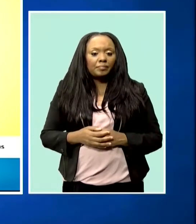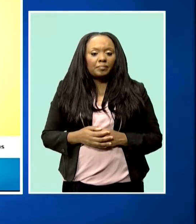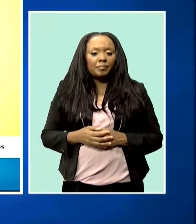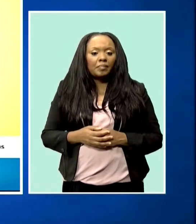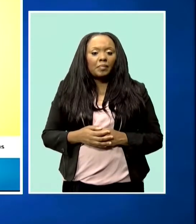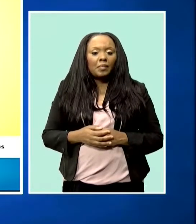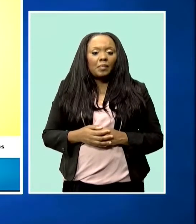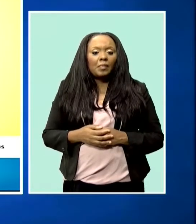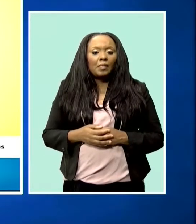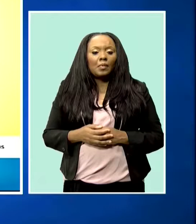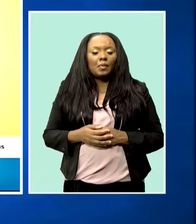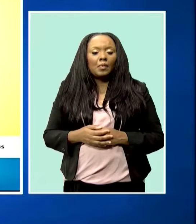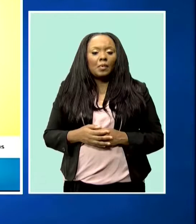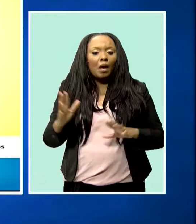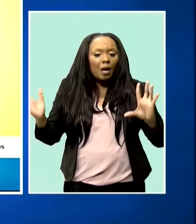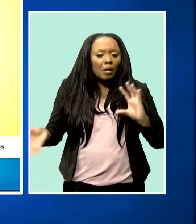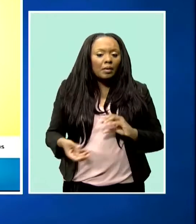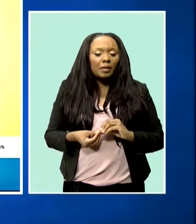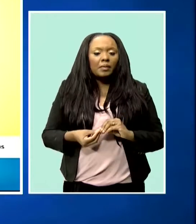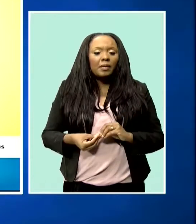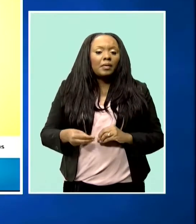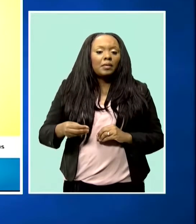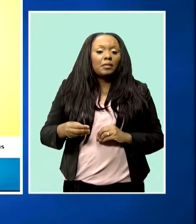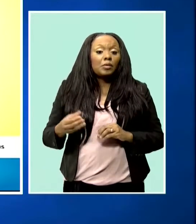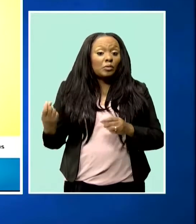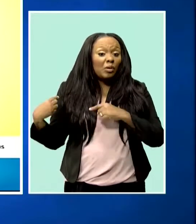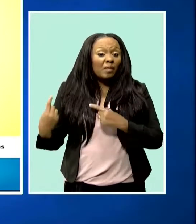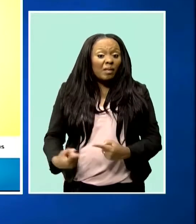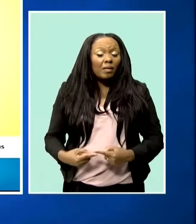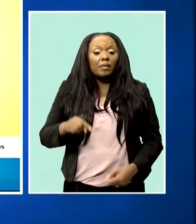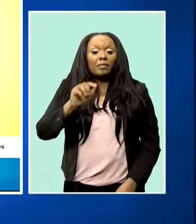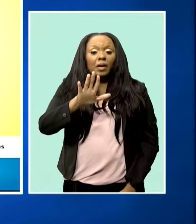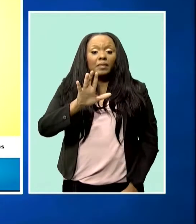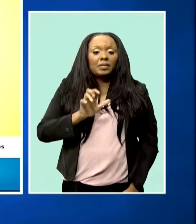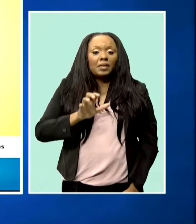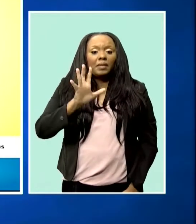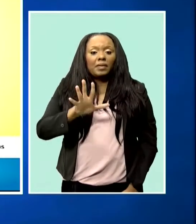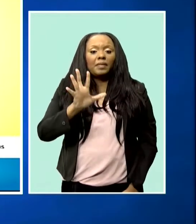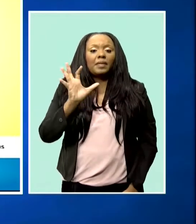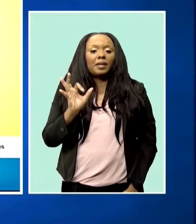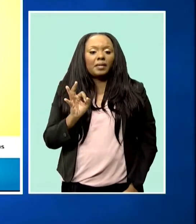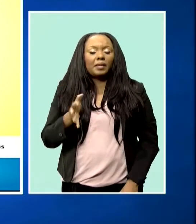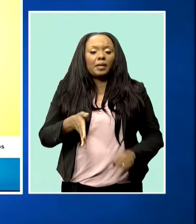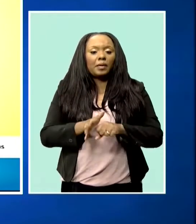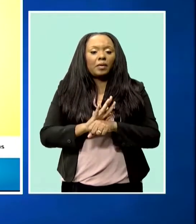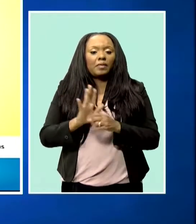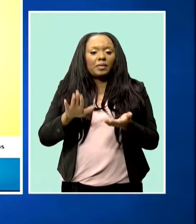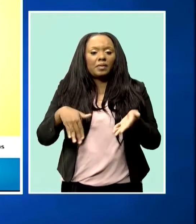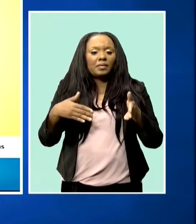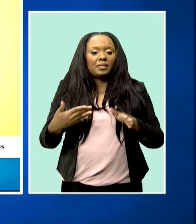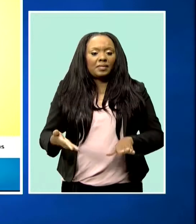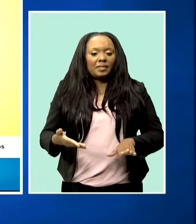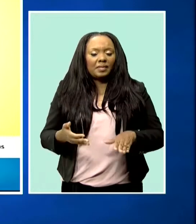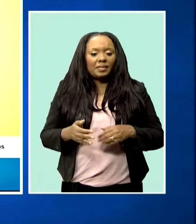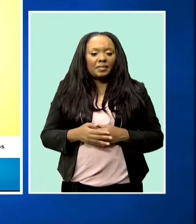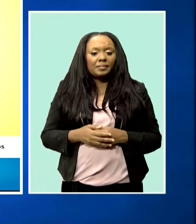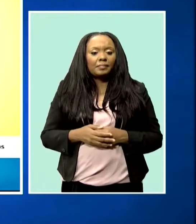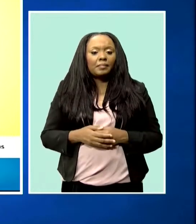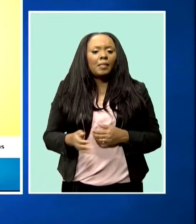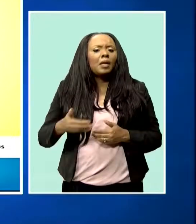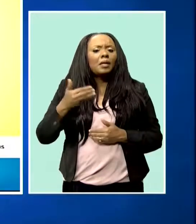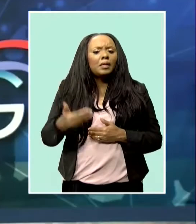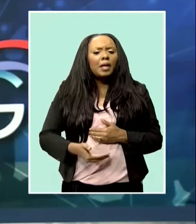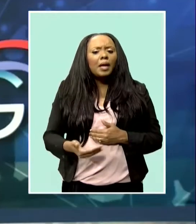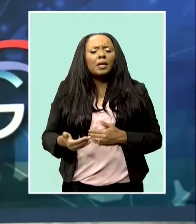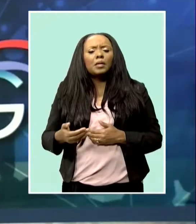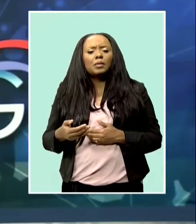in home isolation. As at September 26, there were 559 COVID-19 related